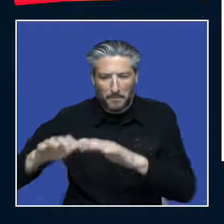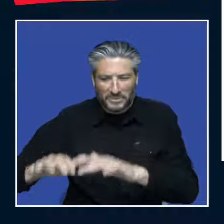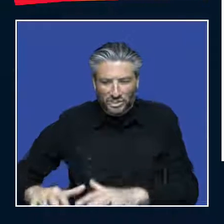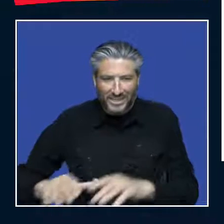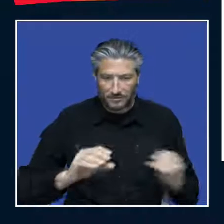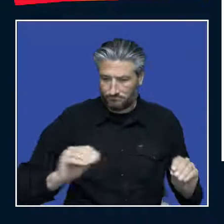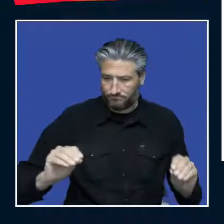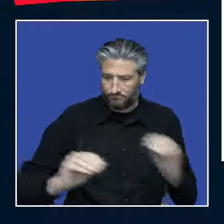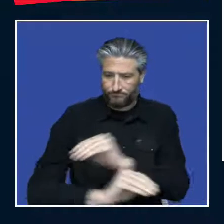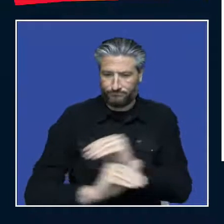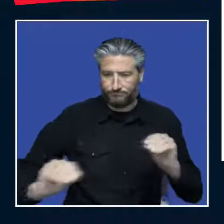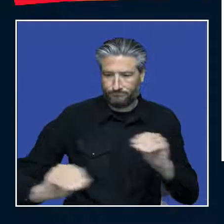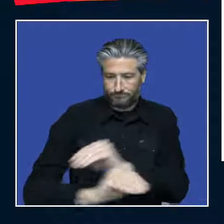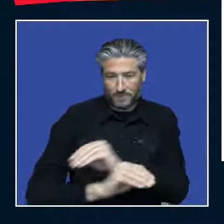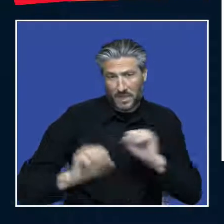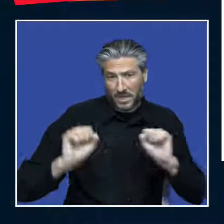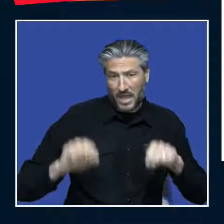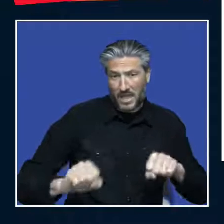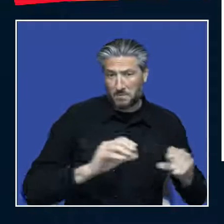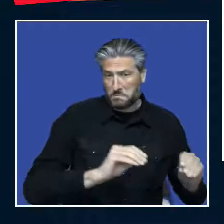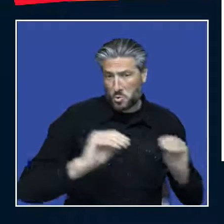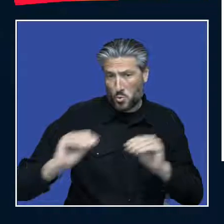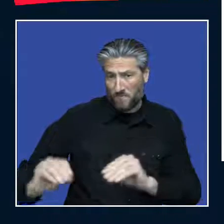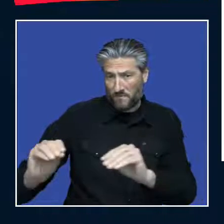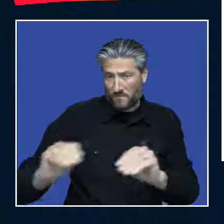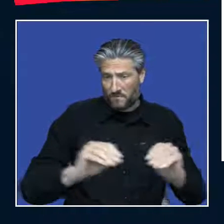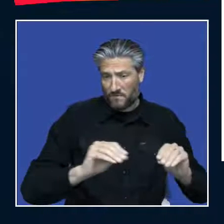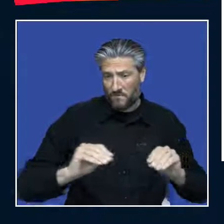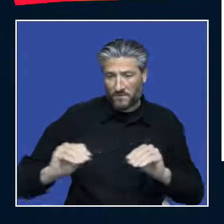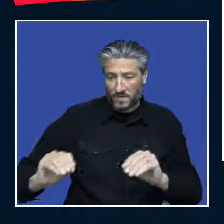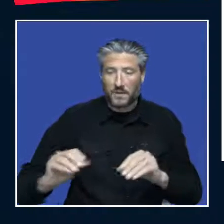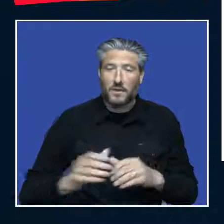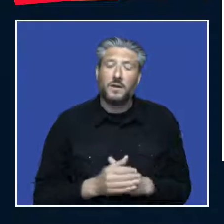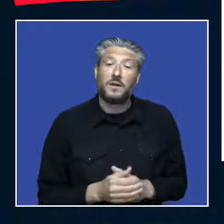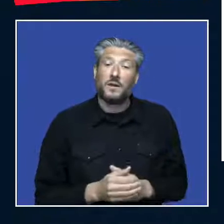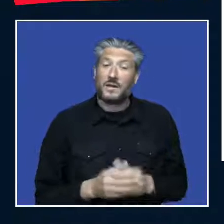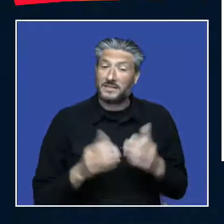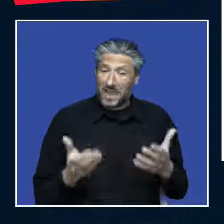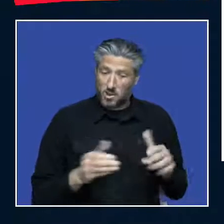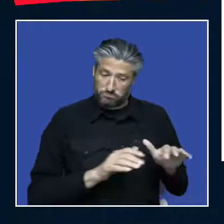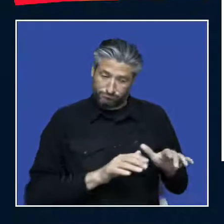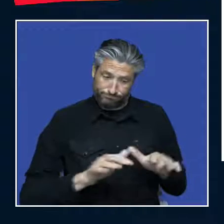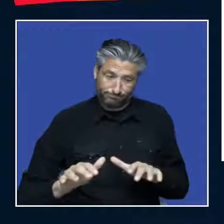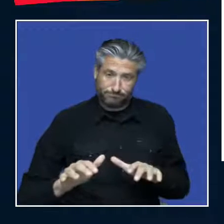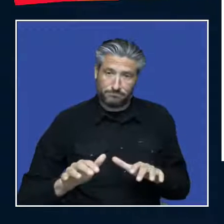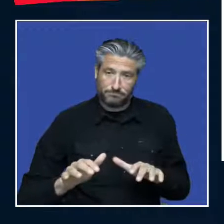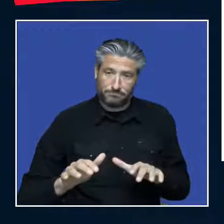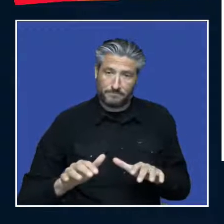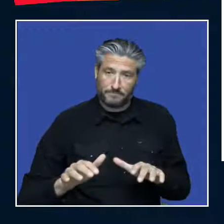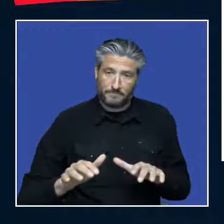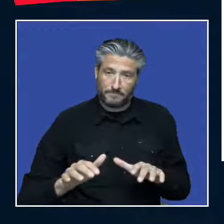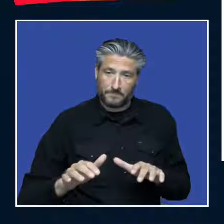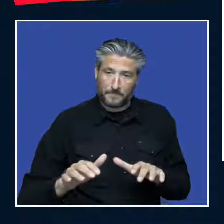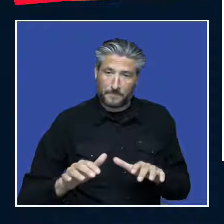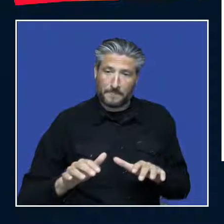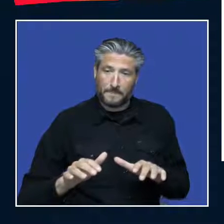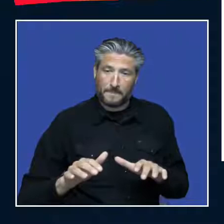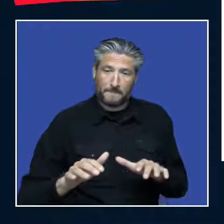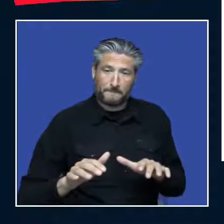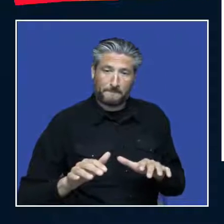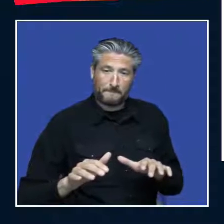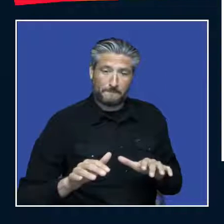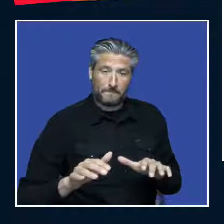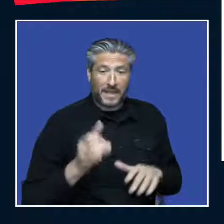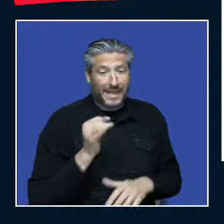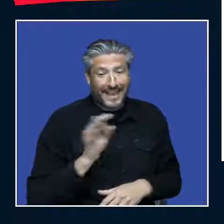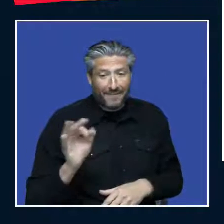need to say what it's called. So that's Umbraco. If I don't give it a name, it will just find a name for